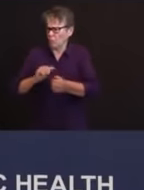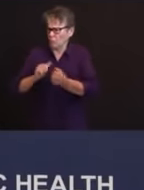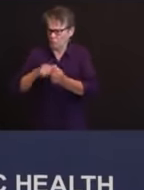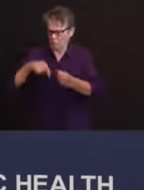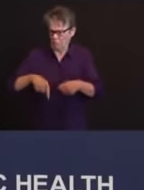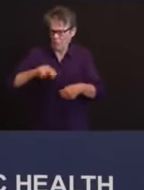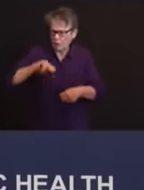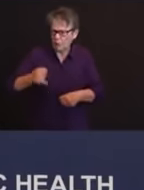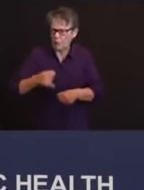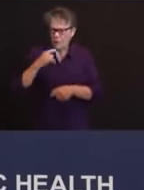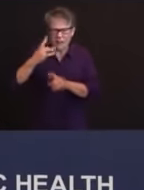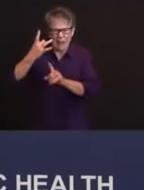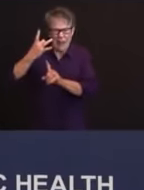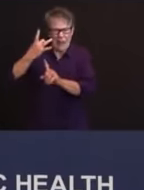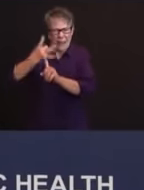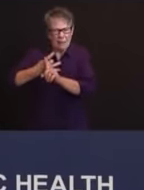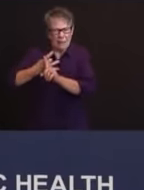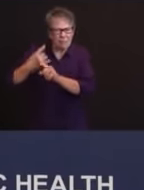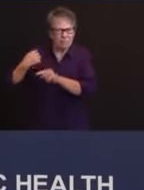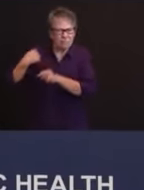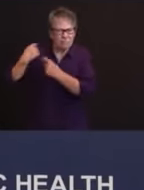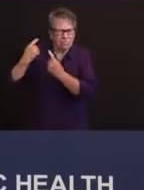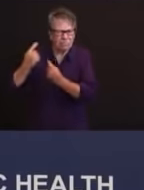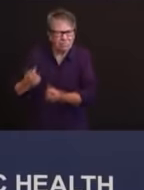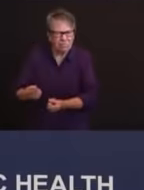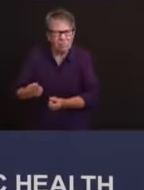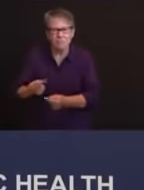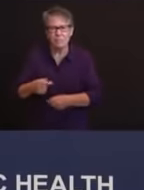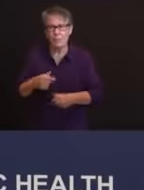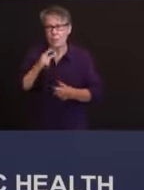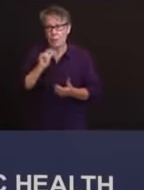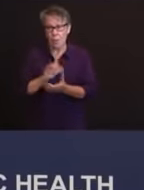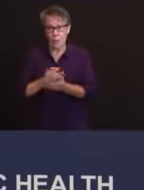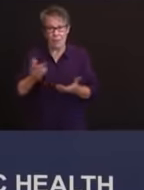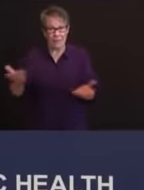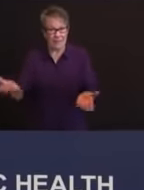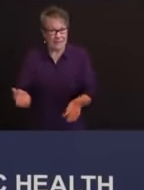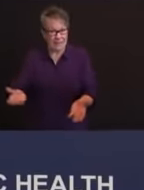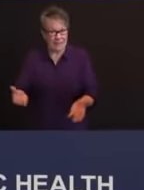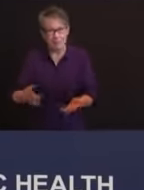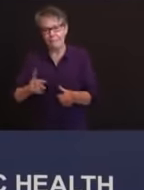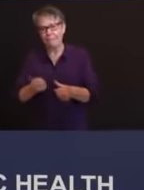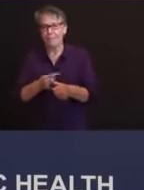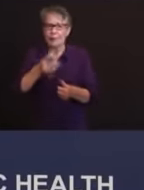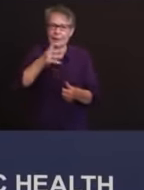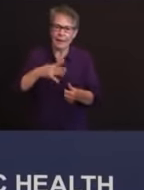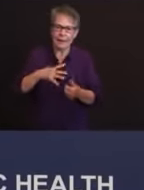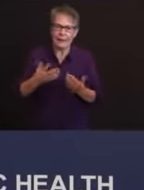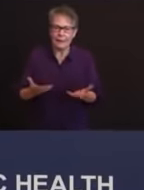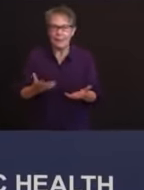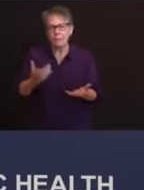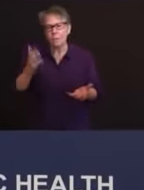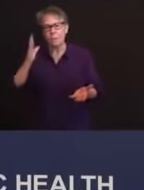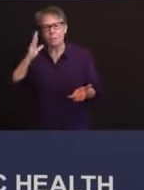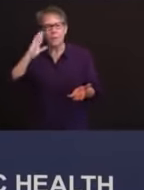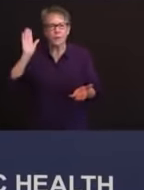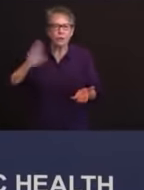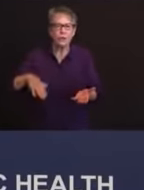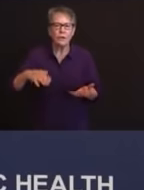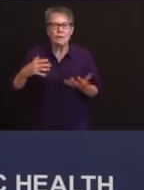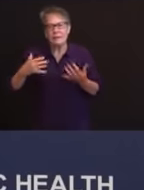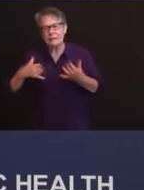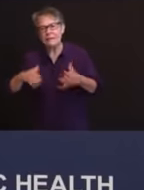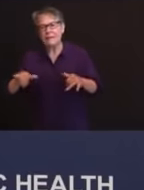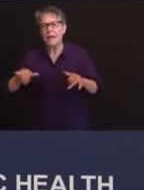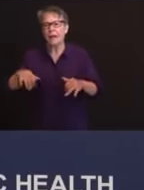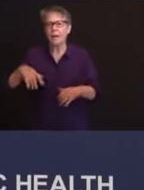you. I mentioned the First Lady was here. Corey also mentioned it. The Pandemic Relief Fund is still out there. It's now needed more